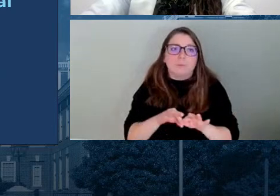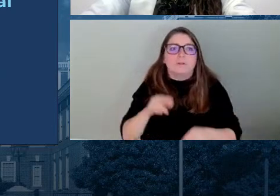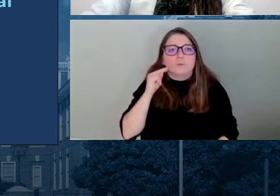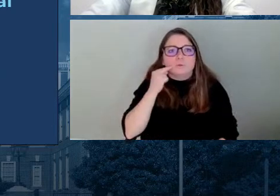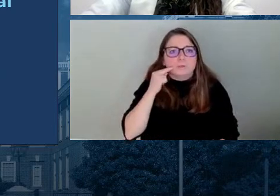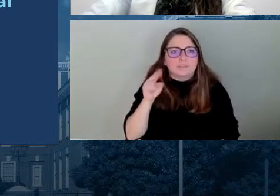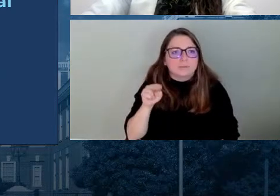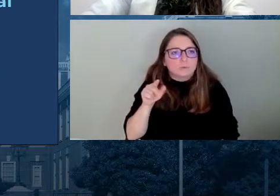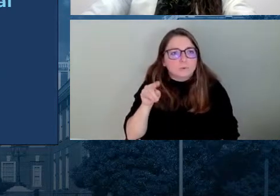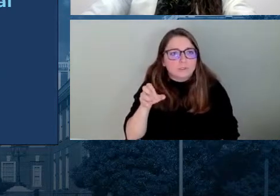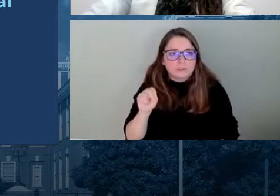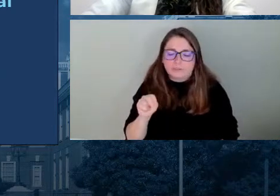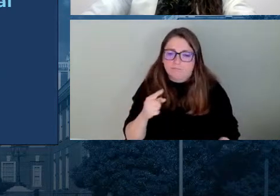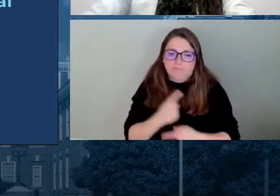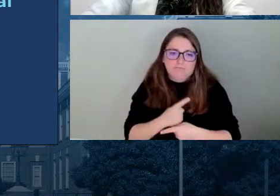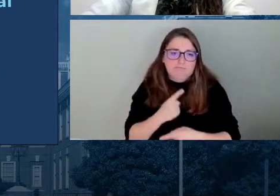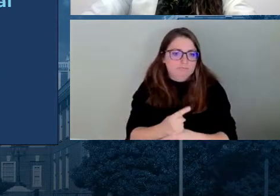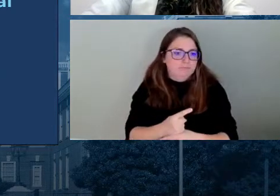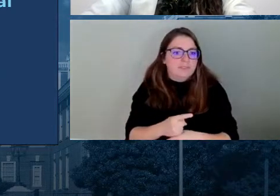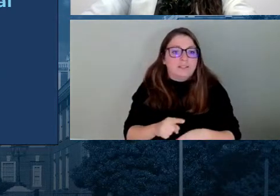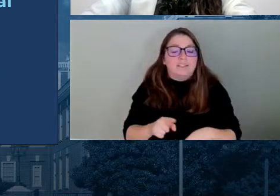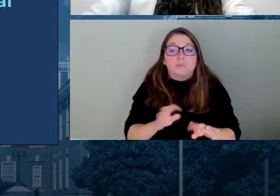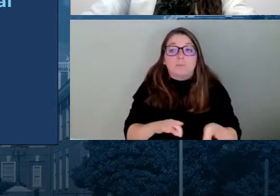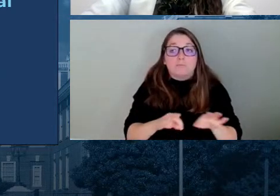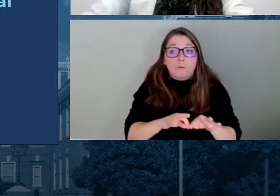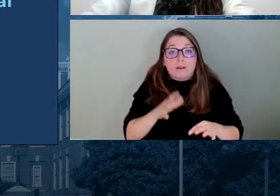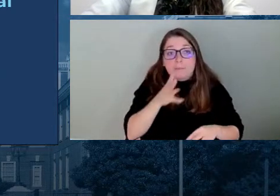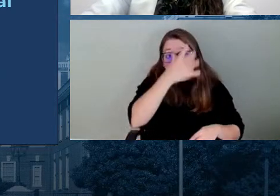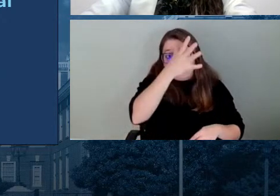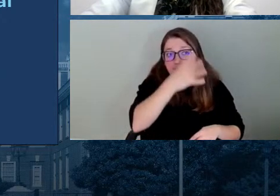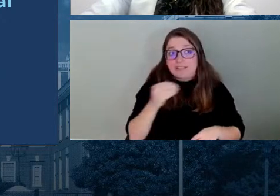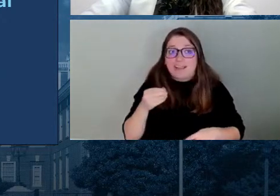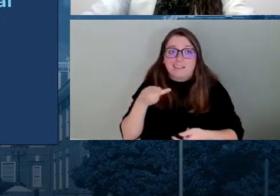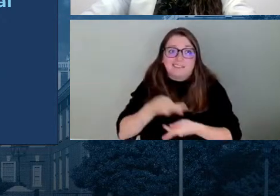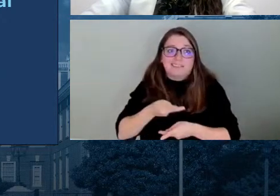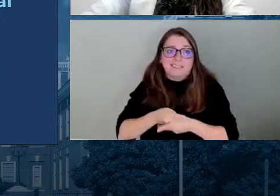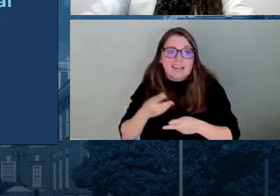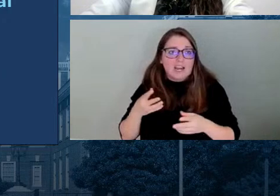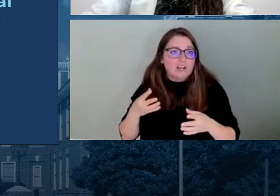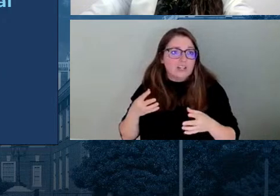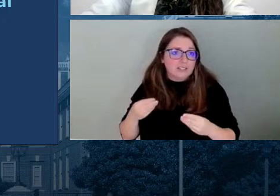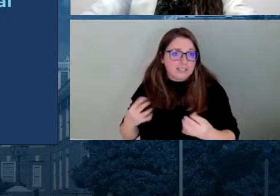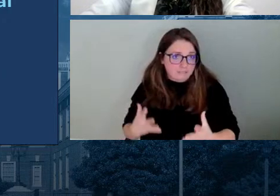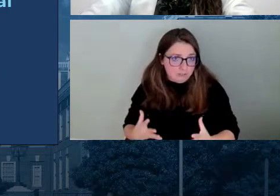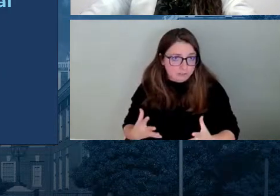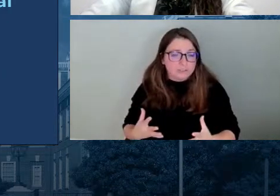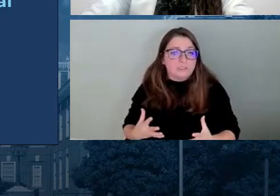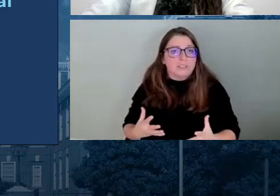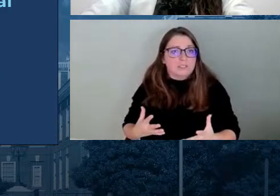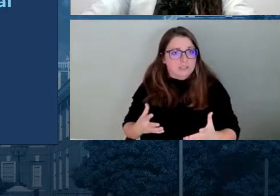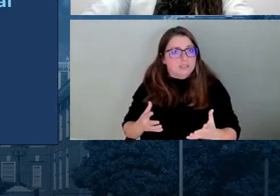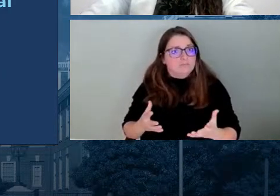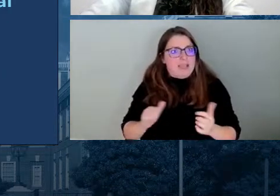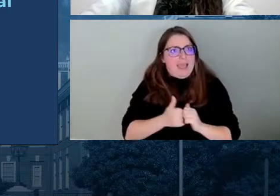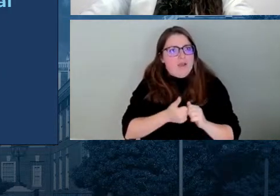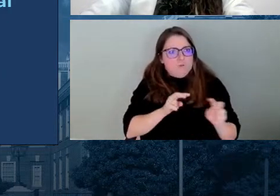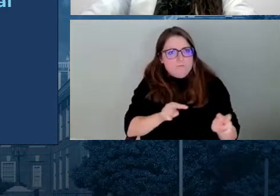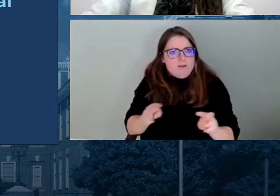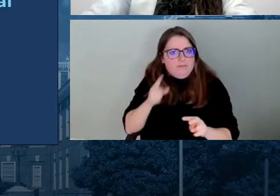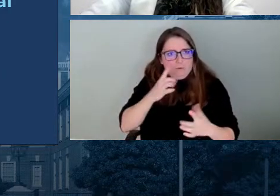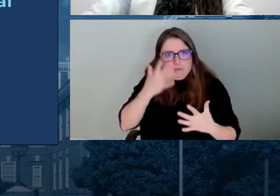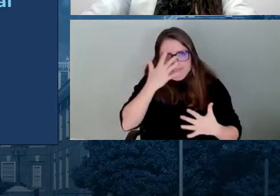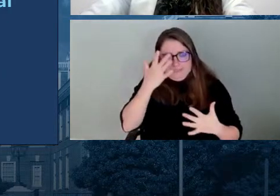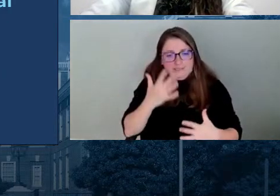and I certainly want to provide our parents and caregivers with some helpful tips to be able to monitor these illnesses in their children. So all of you really